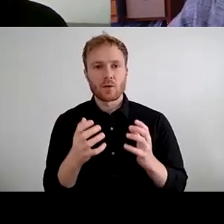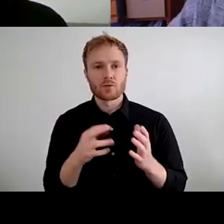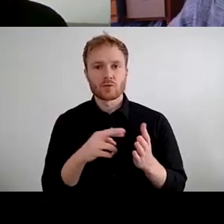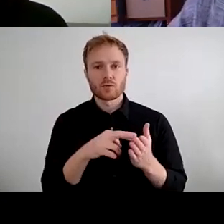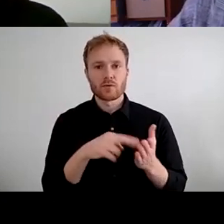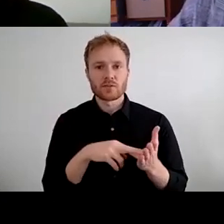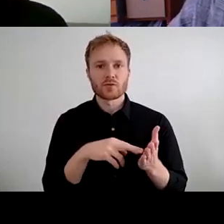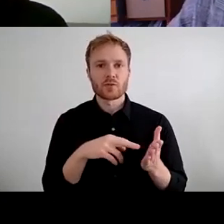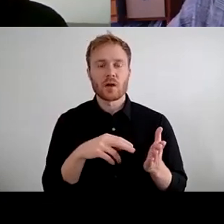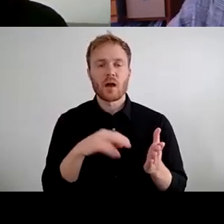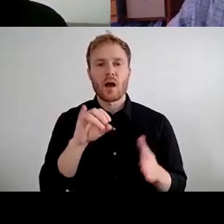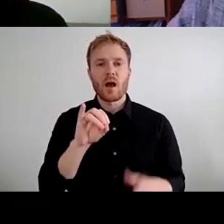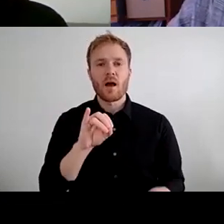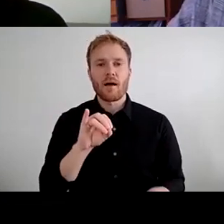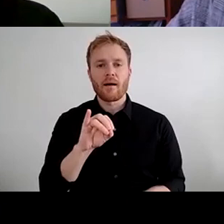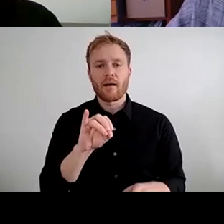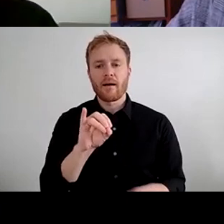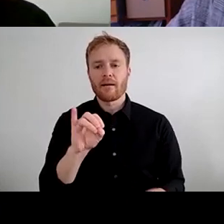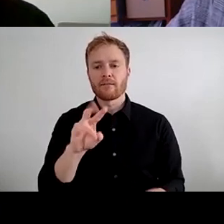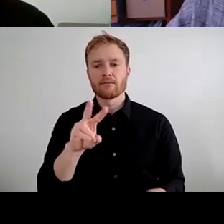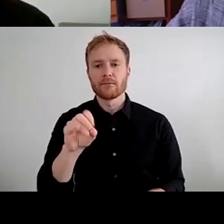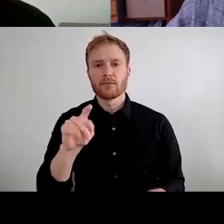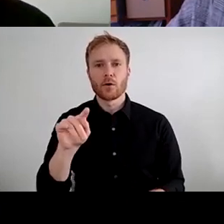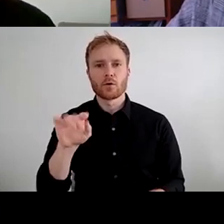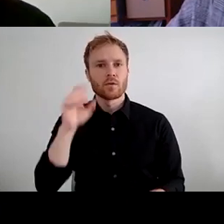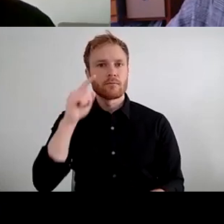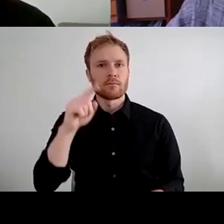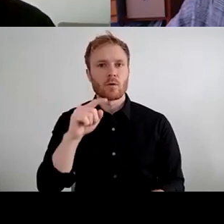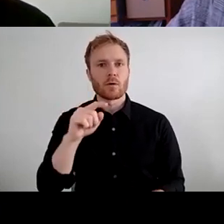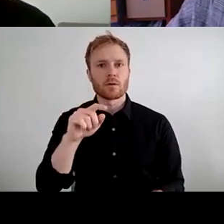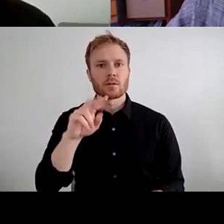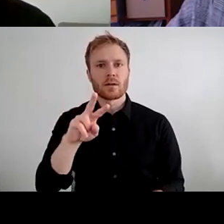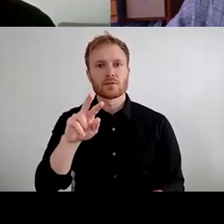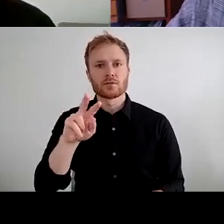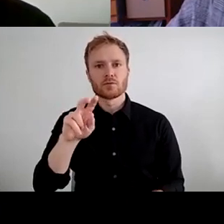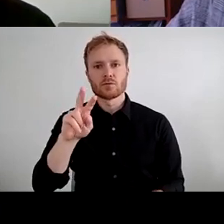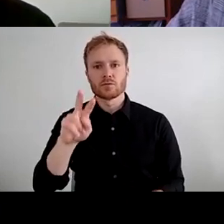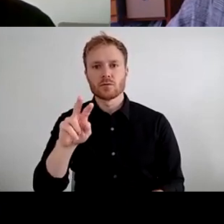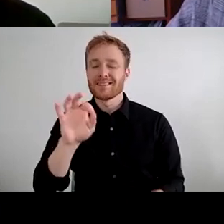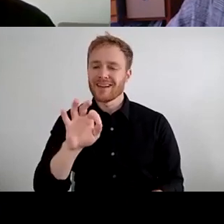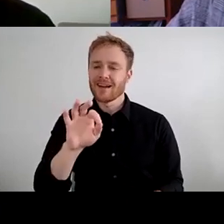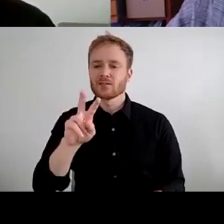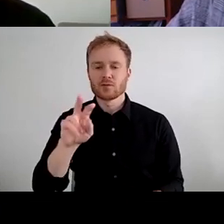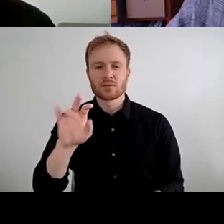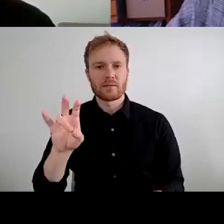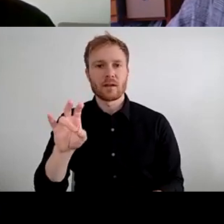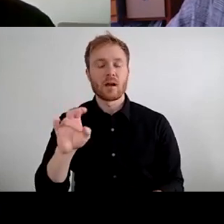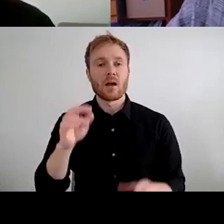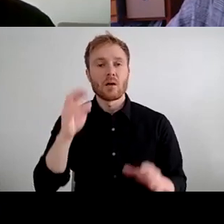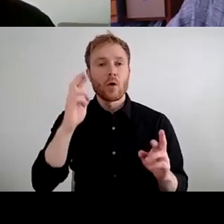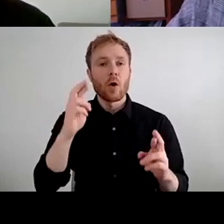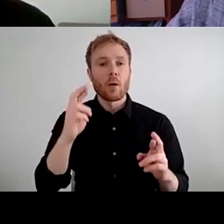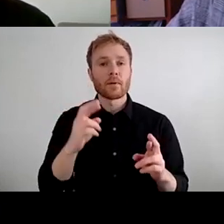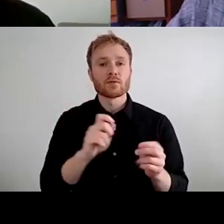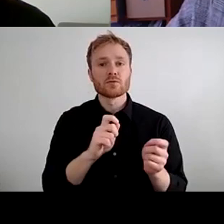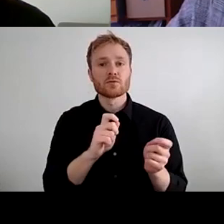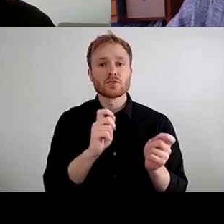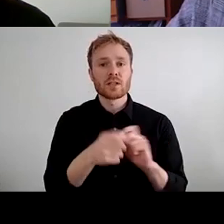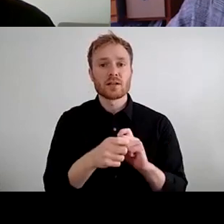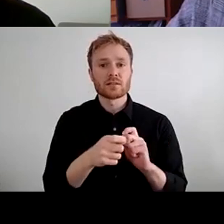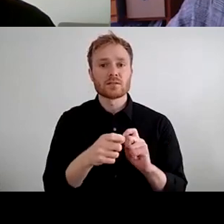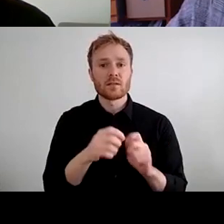for Bill 927. And I was hoping to change my vote for the invoices to abstain.